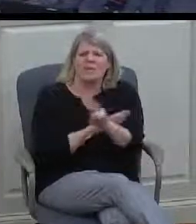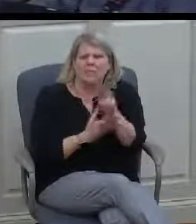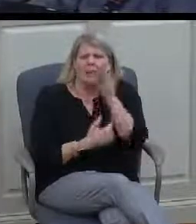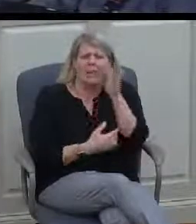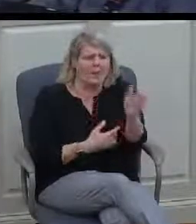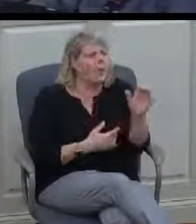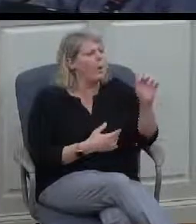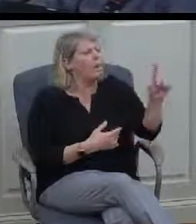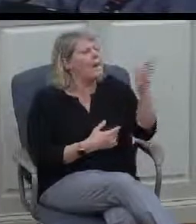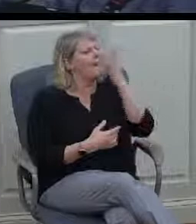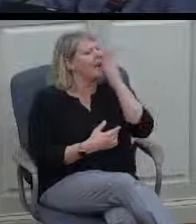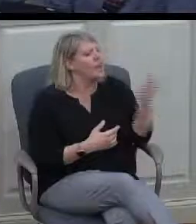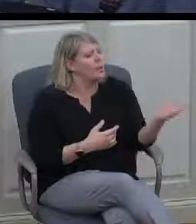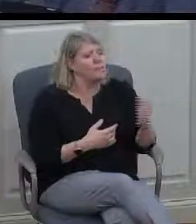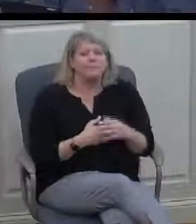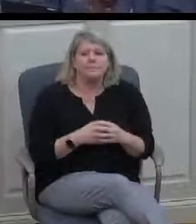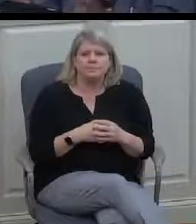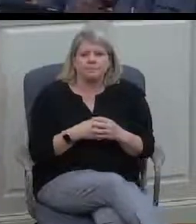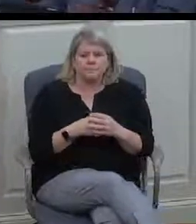Okay.